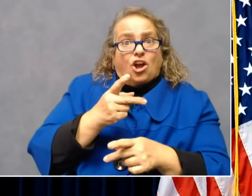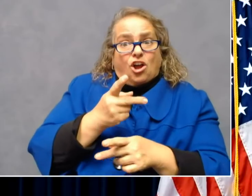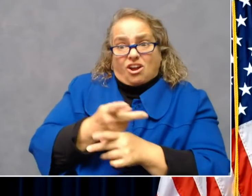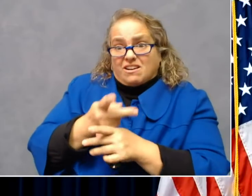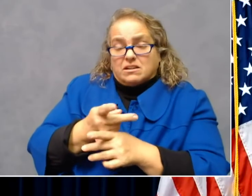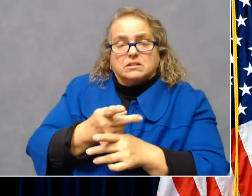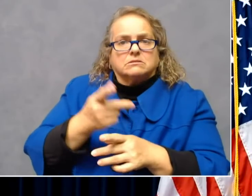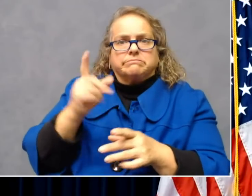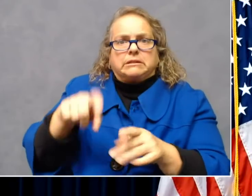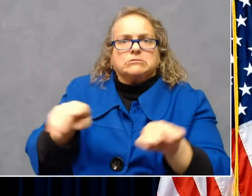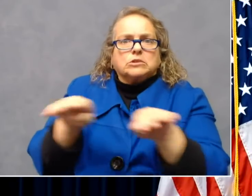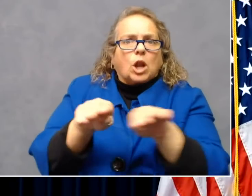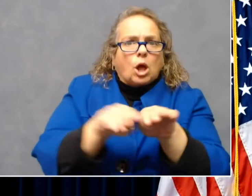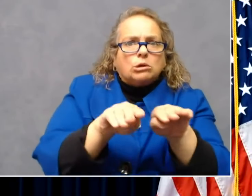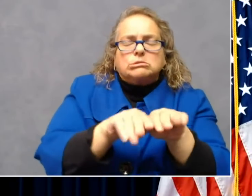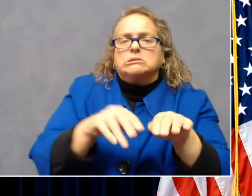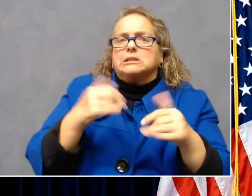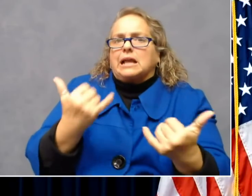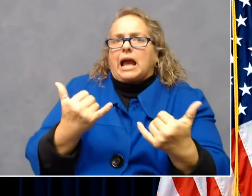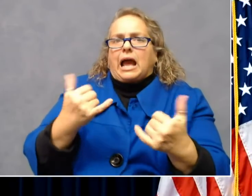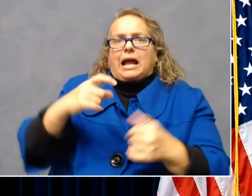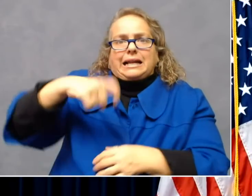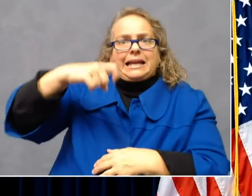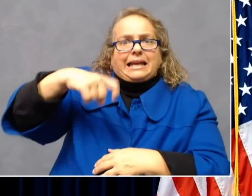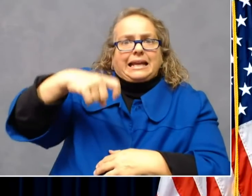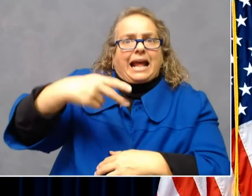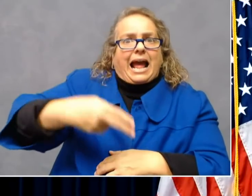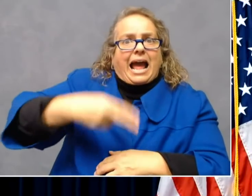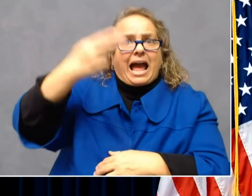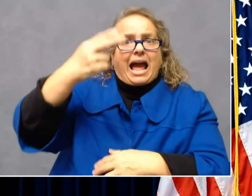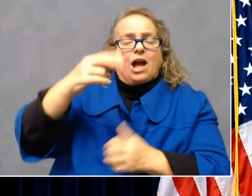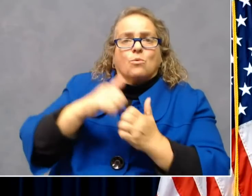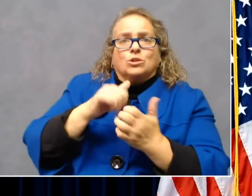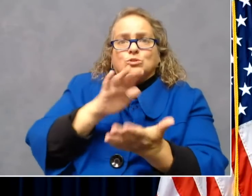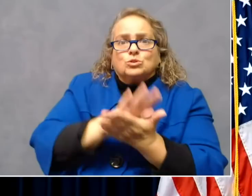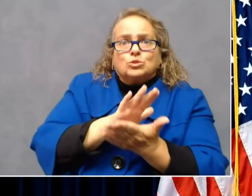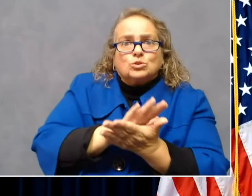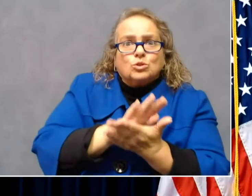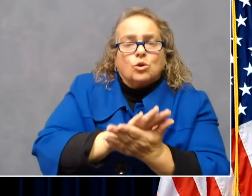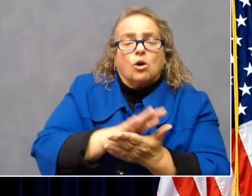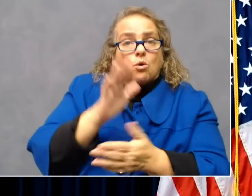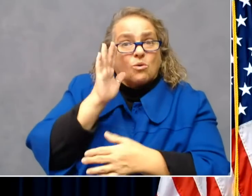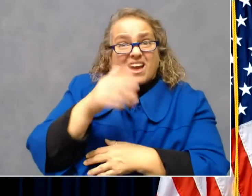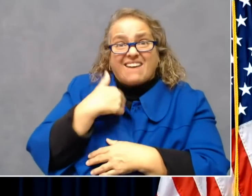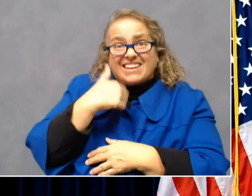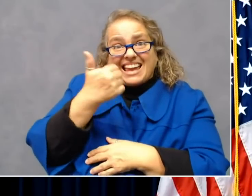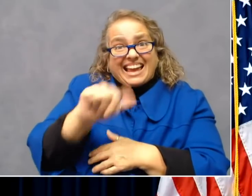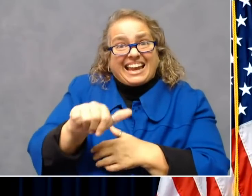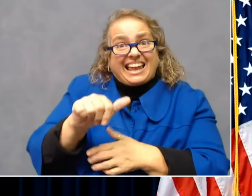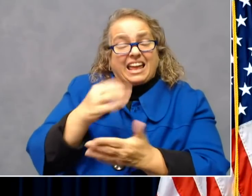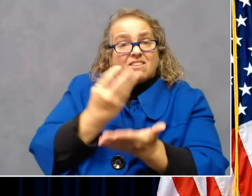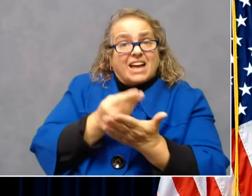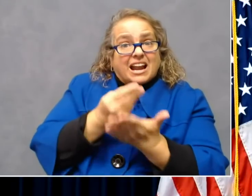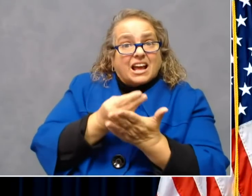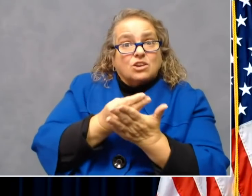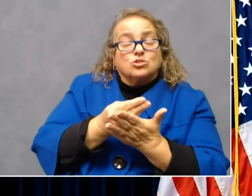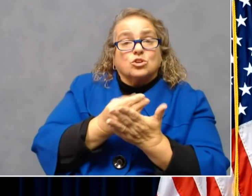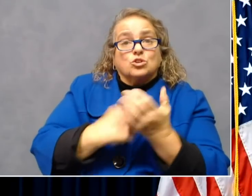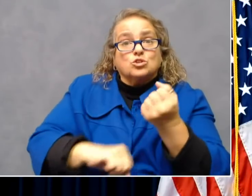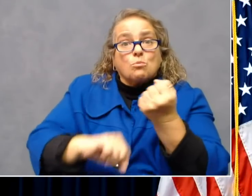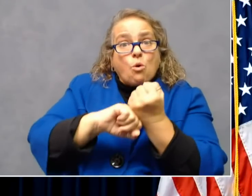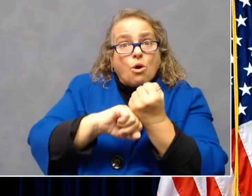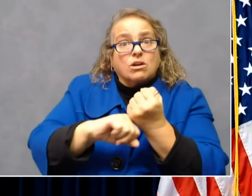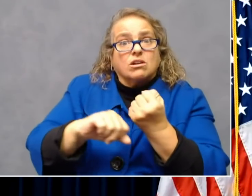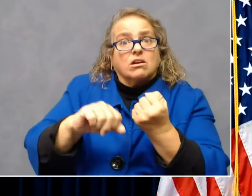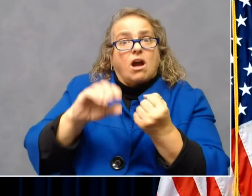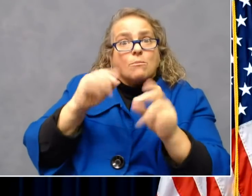need is so high with schools virtually, will there be any financial support opportunities for child care like there are